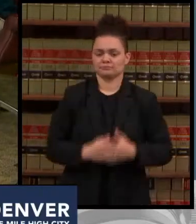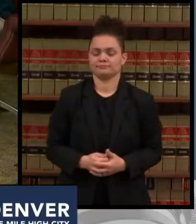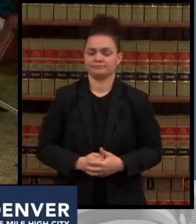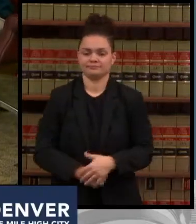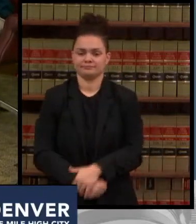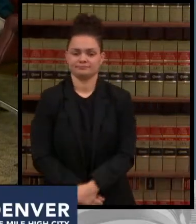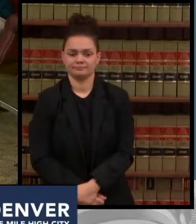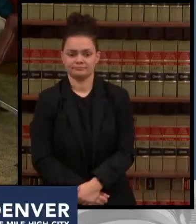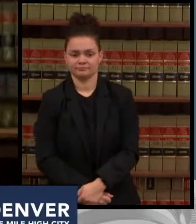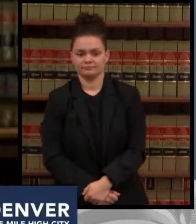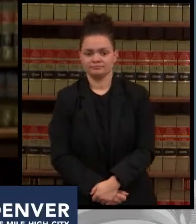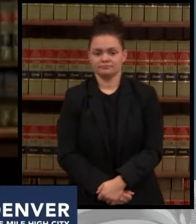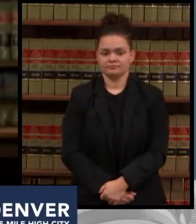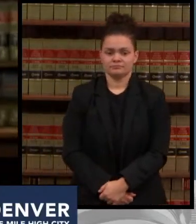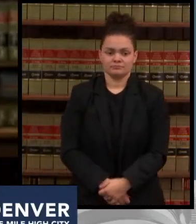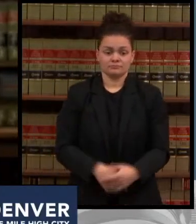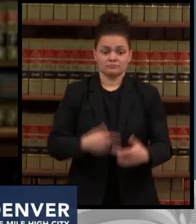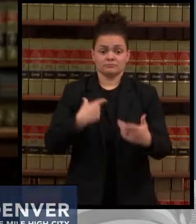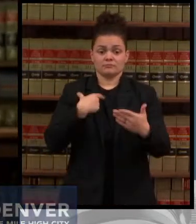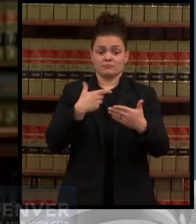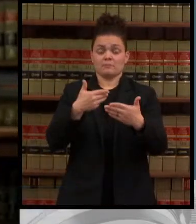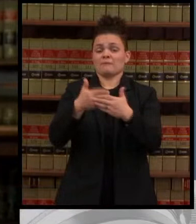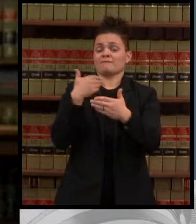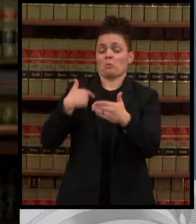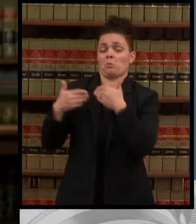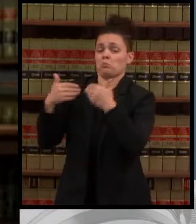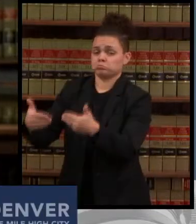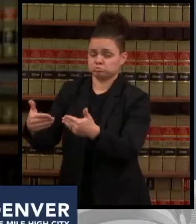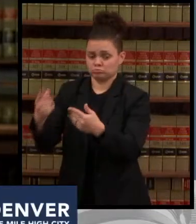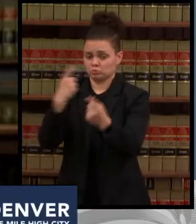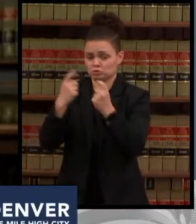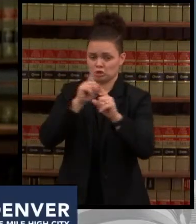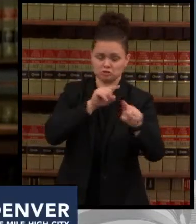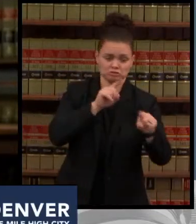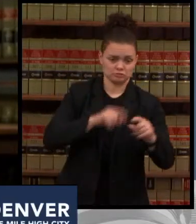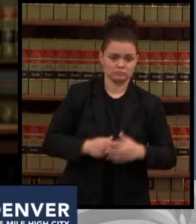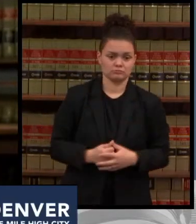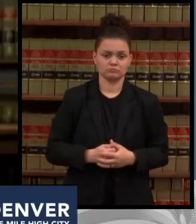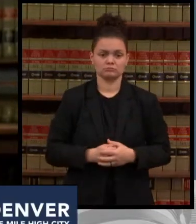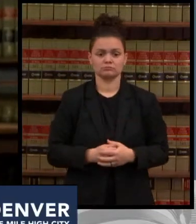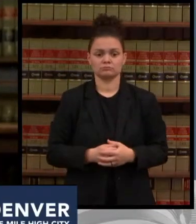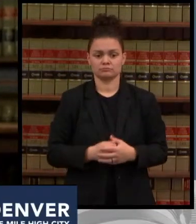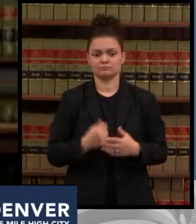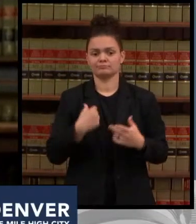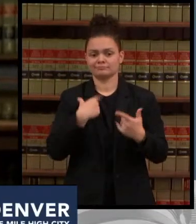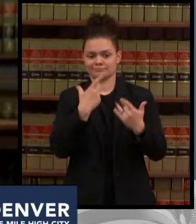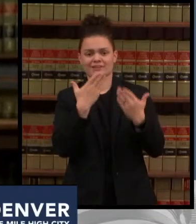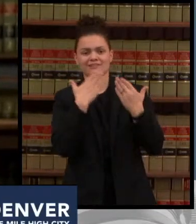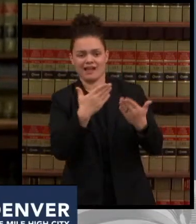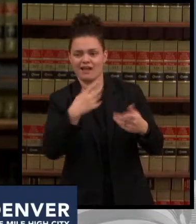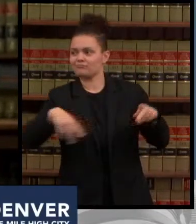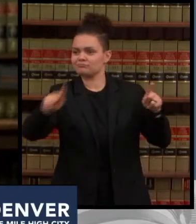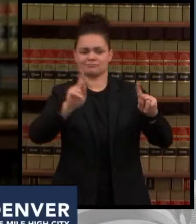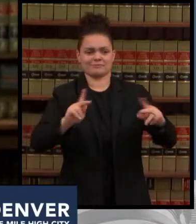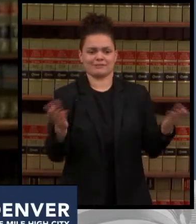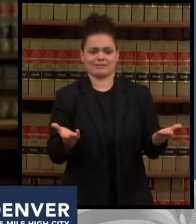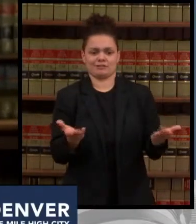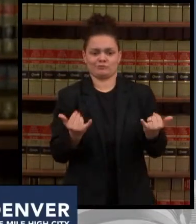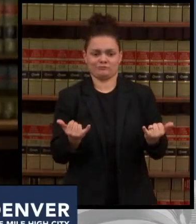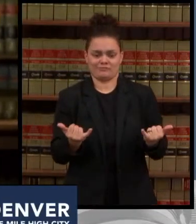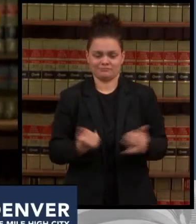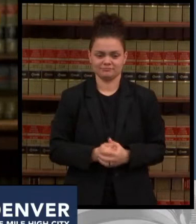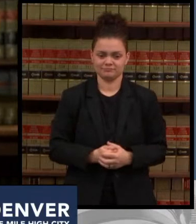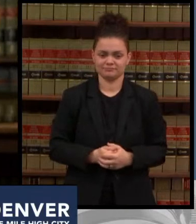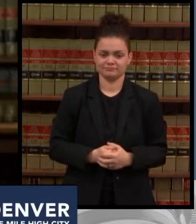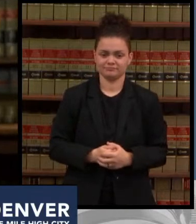question Q&A, let me thank again all of our regional partners who are here and for your conscientious efforts to help us